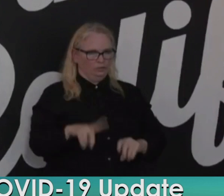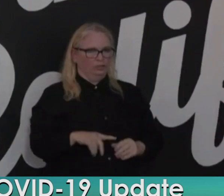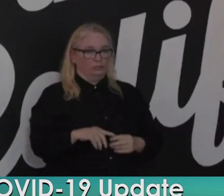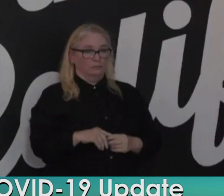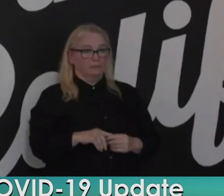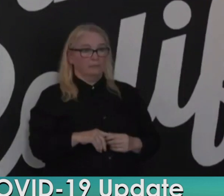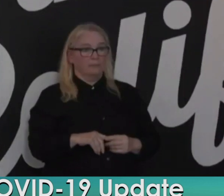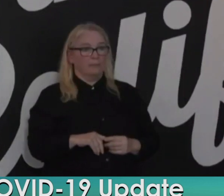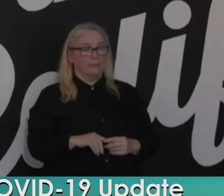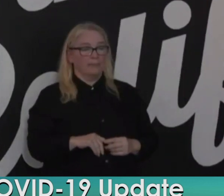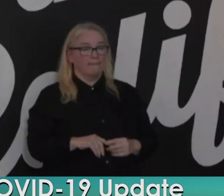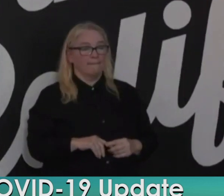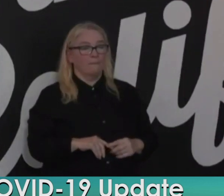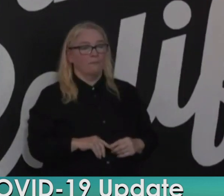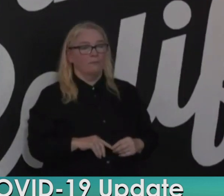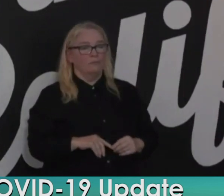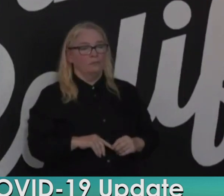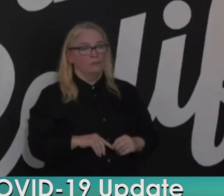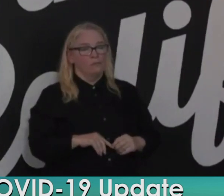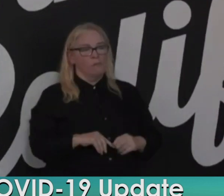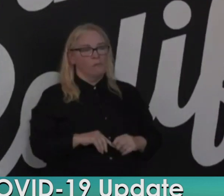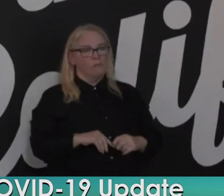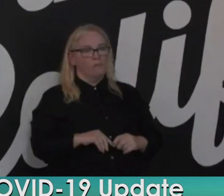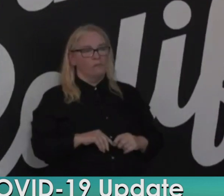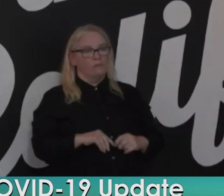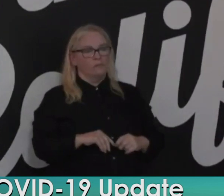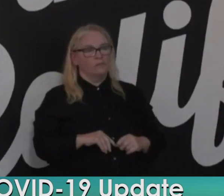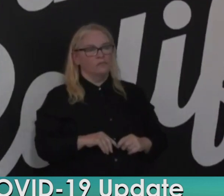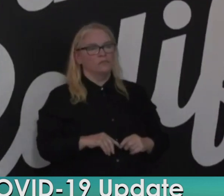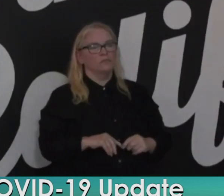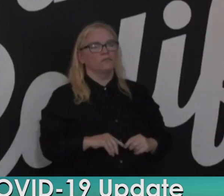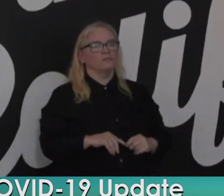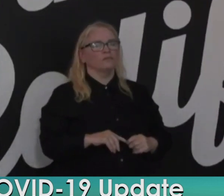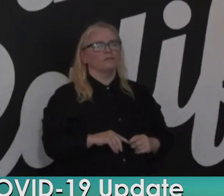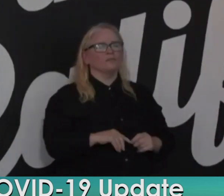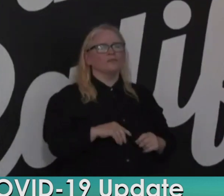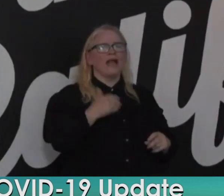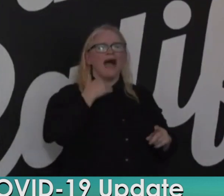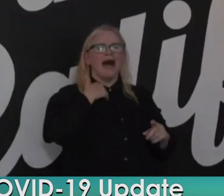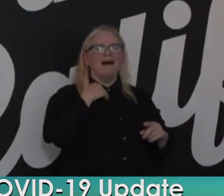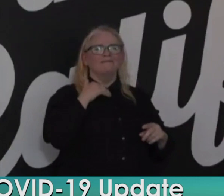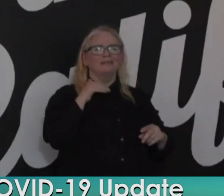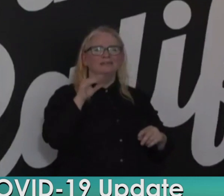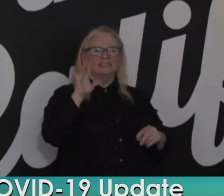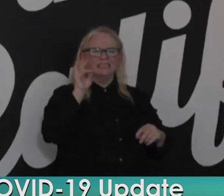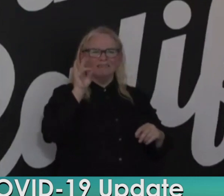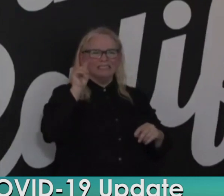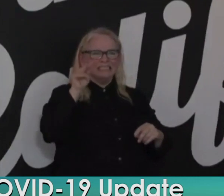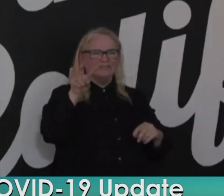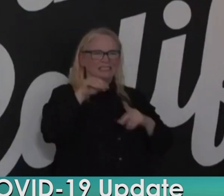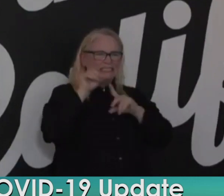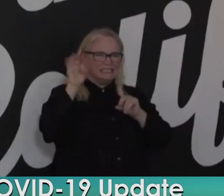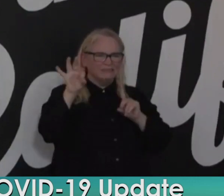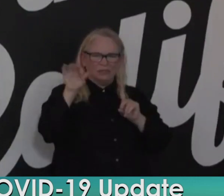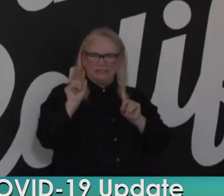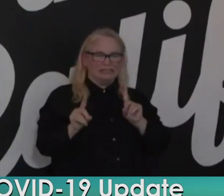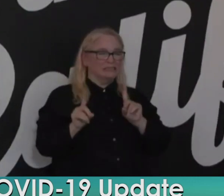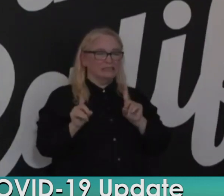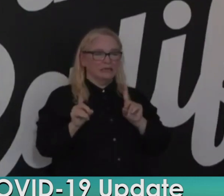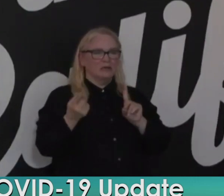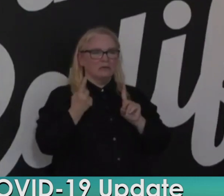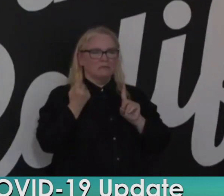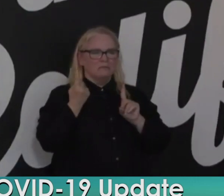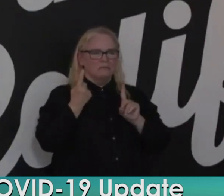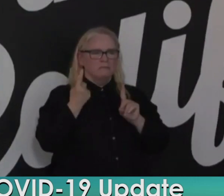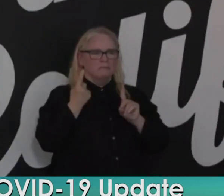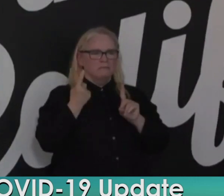the State Capitol Bureau reporter for Nexstar Media Group, which has 7 TV stations across the state between San Francisco and San Diego. Our first question today is